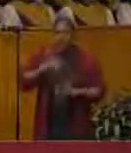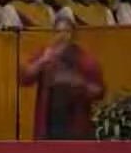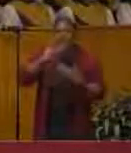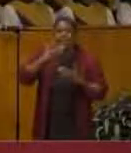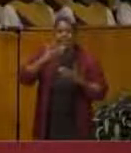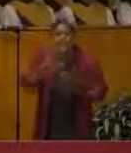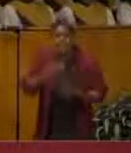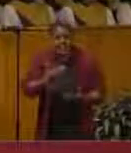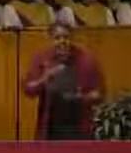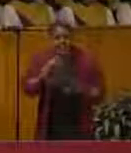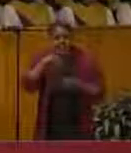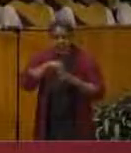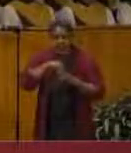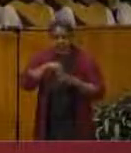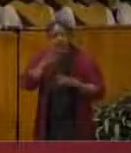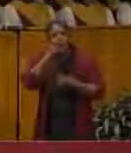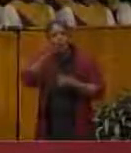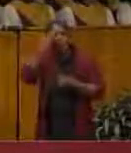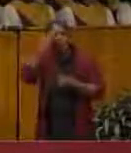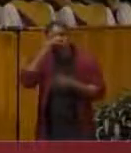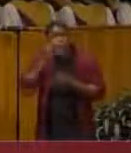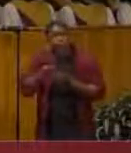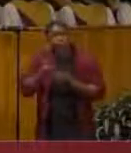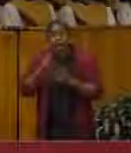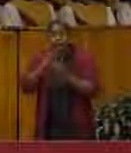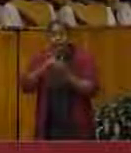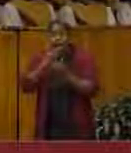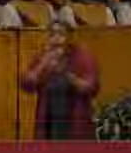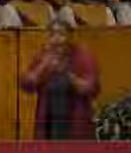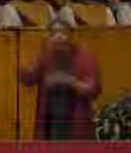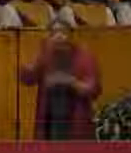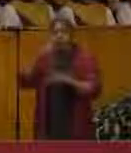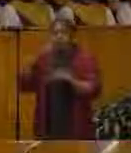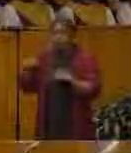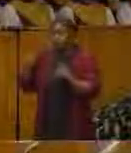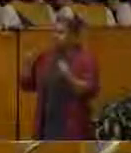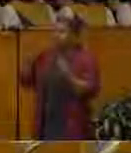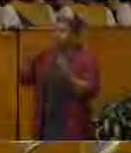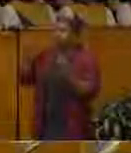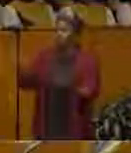gratitude because you know how good God has been to you.